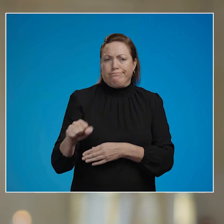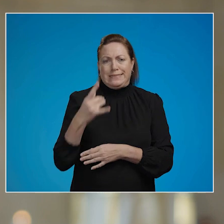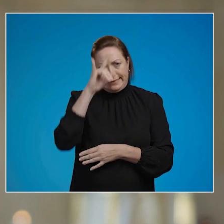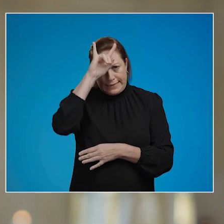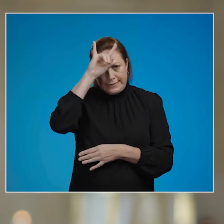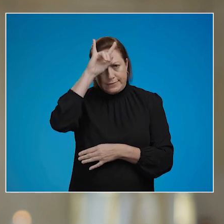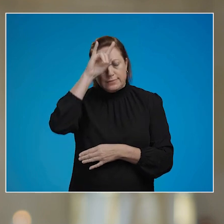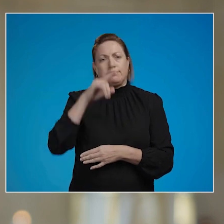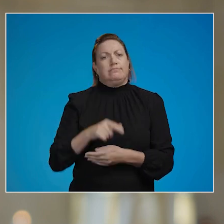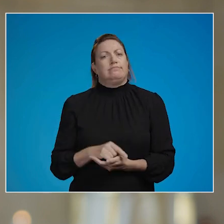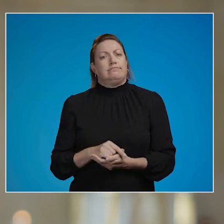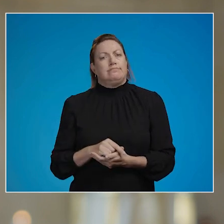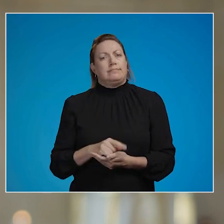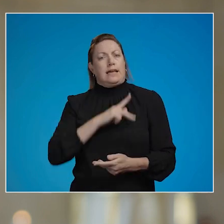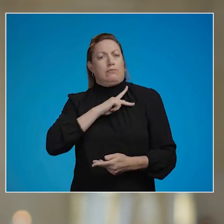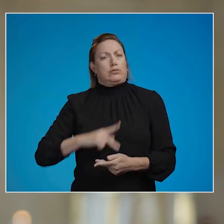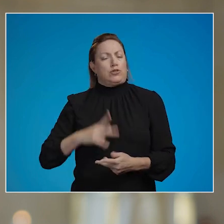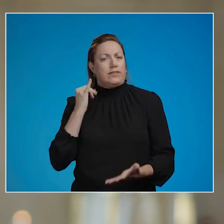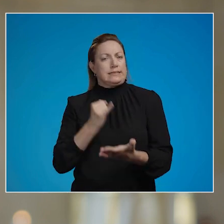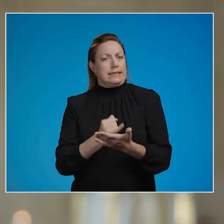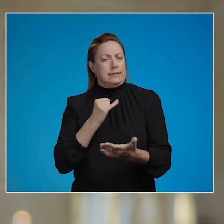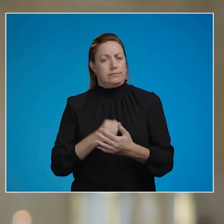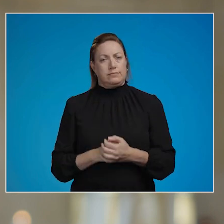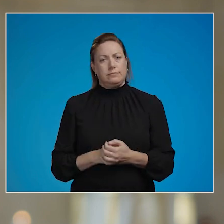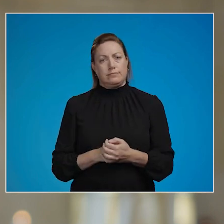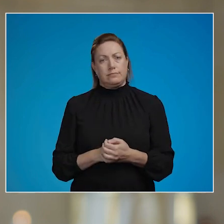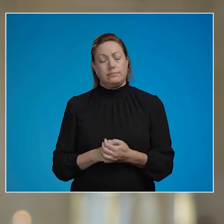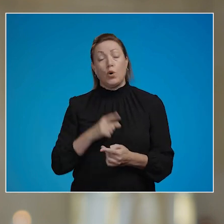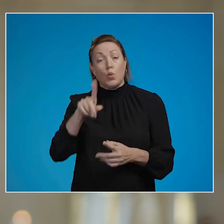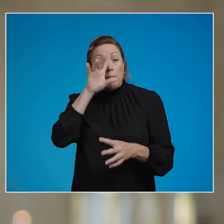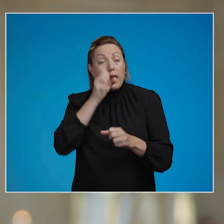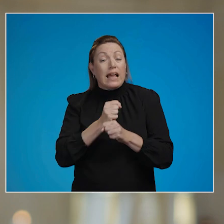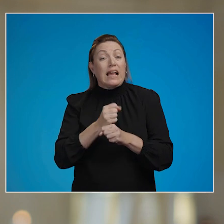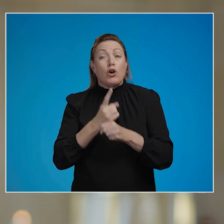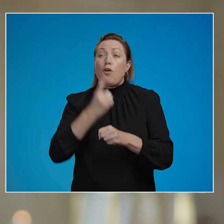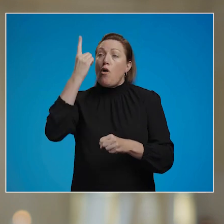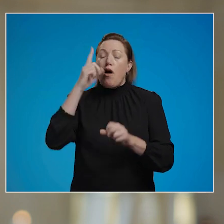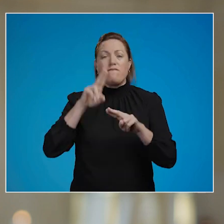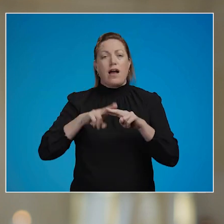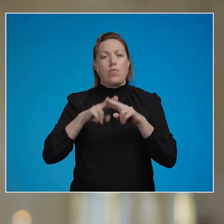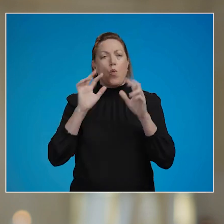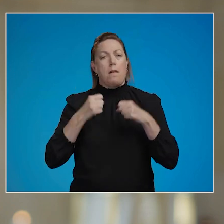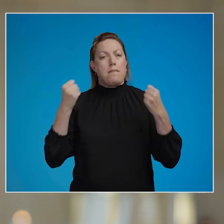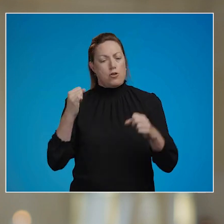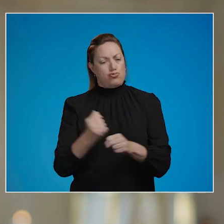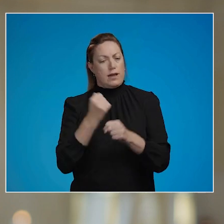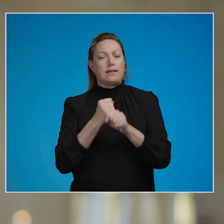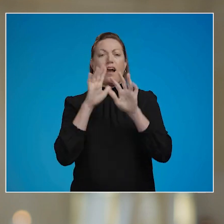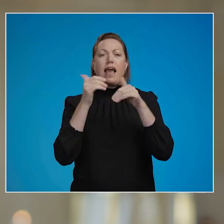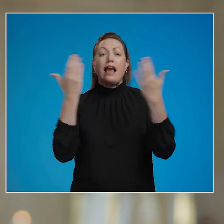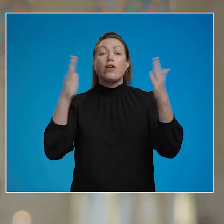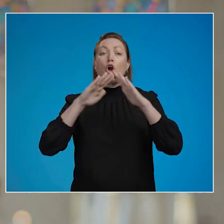author and prince of sin? I do. And do you believe in God, the Father Almighty, creator of heaven and